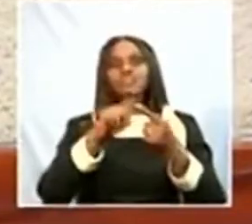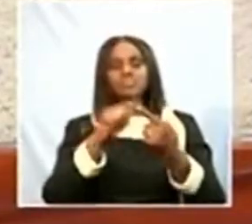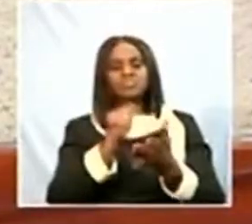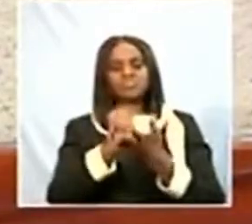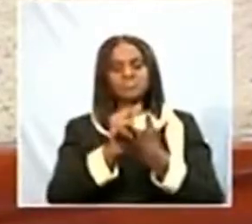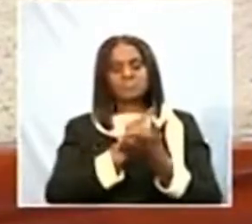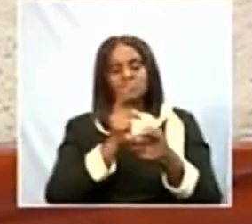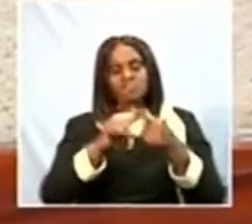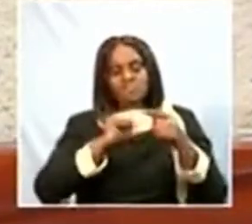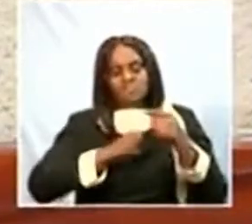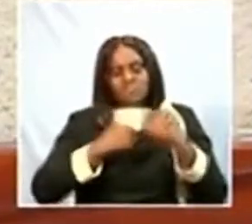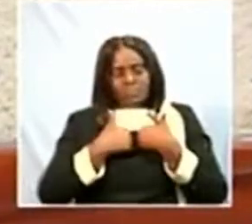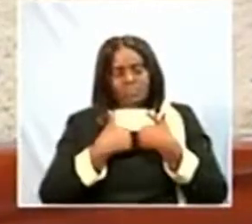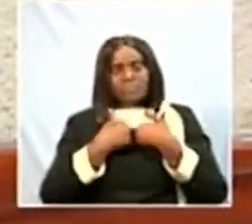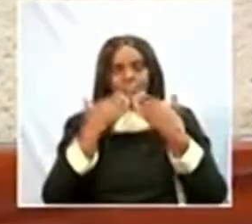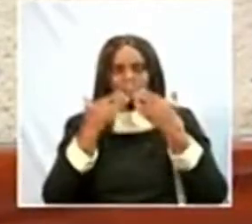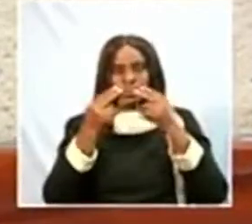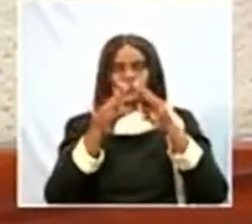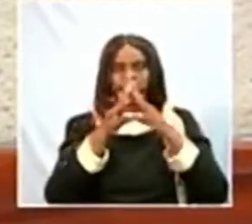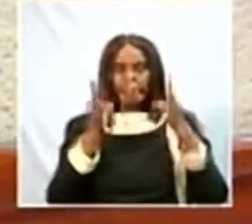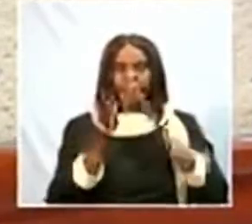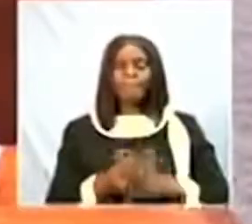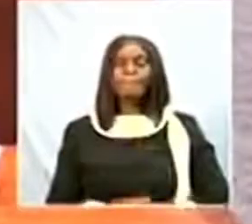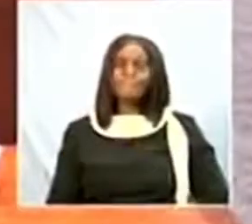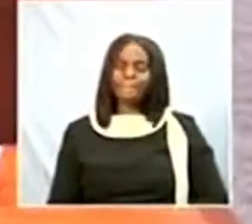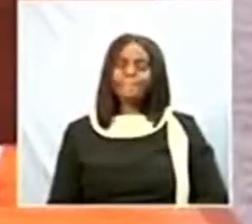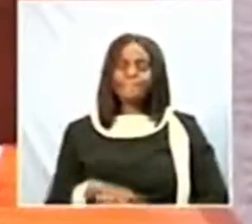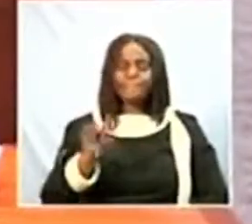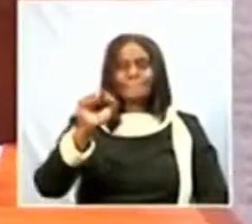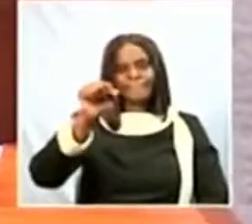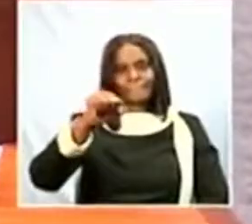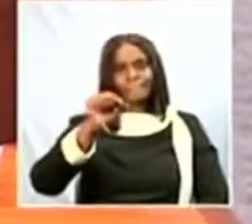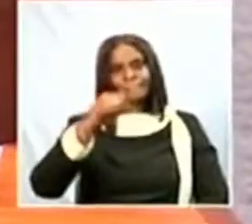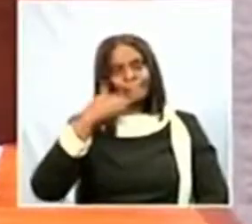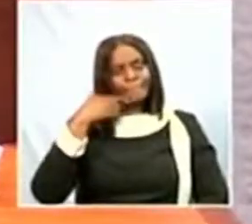just have to apply with that. Thank you very much.